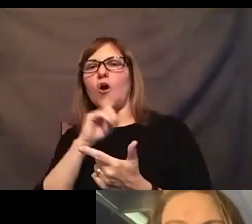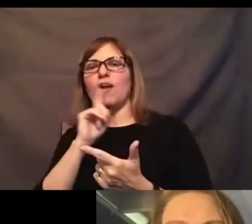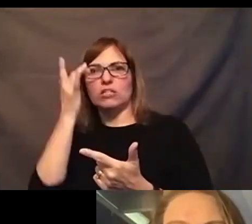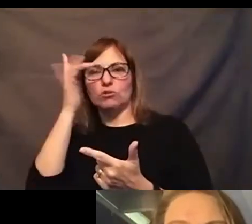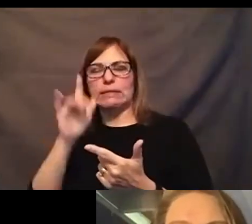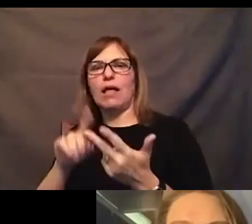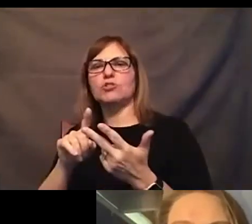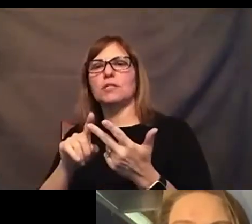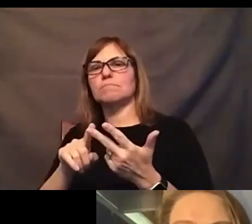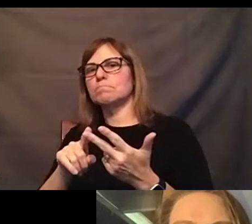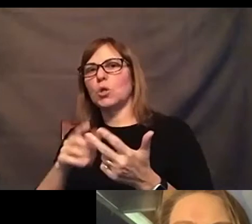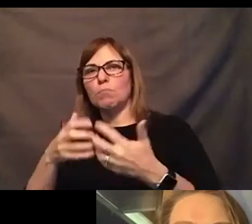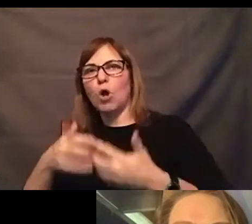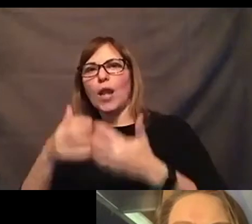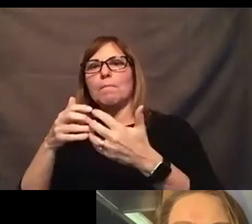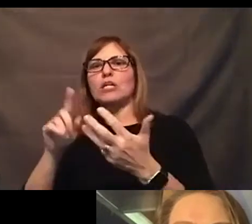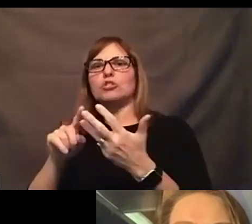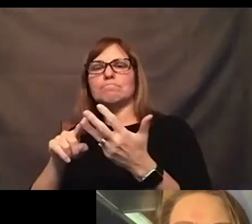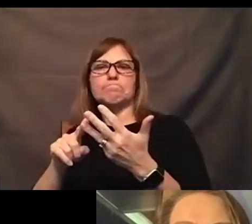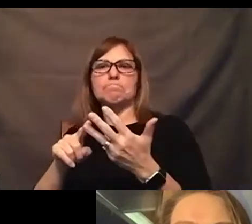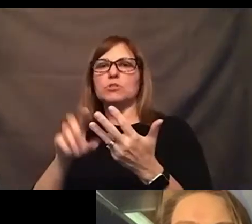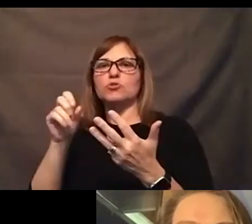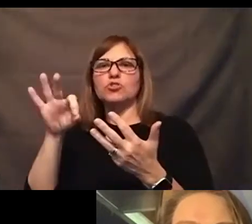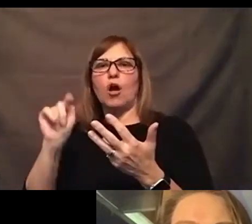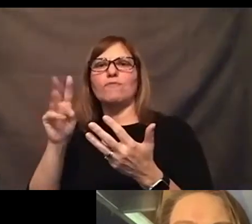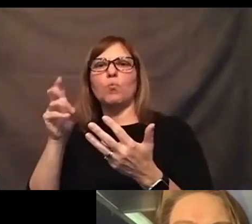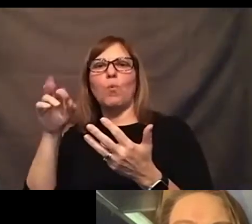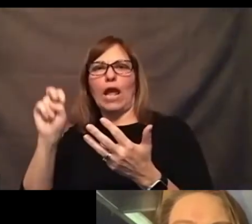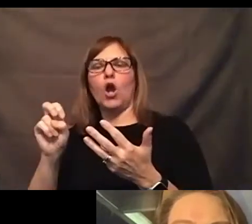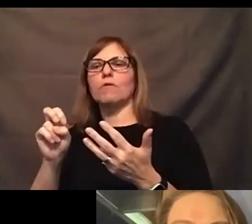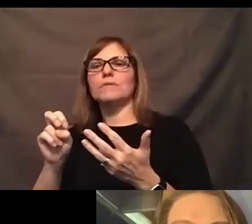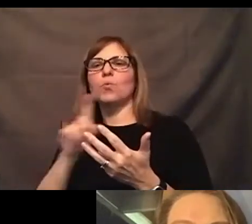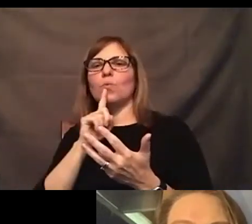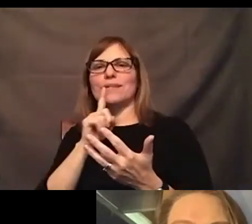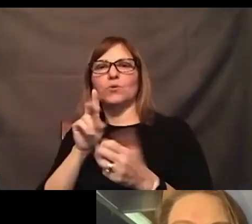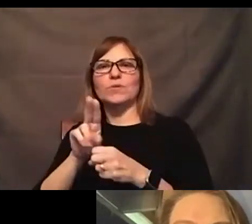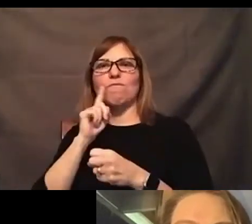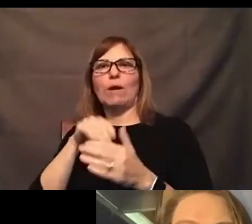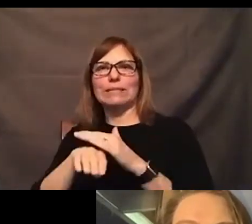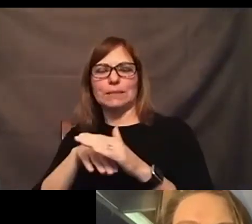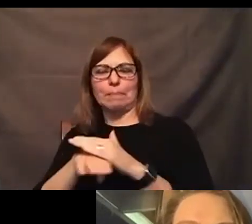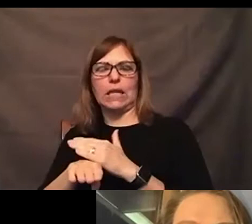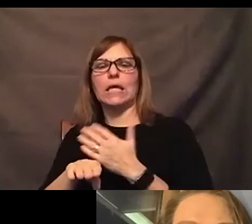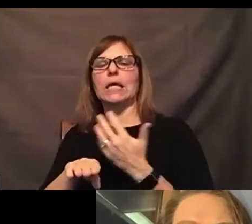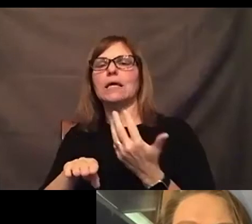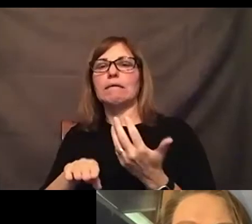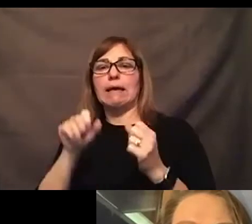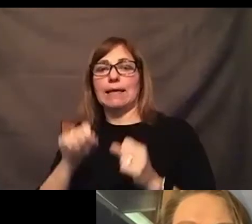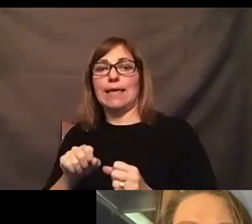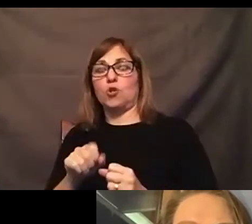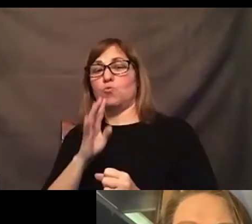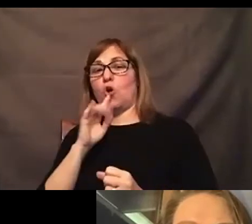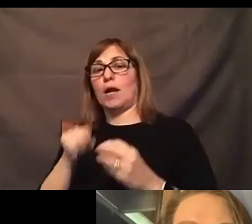automation, software, and so much more to this issue of accessibility. Can you talk about both the